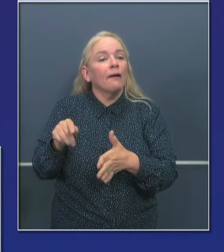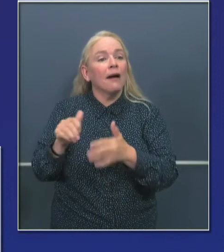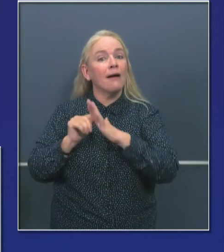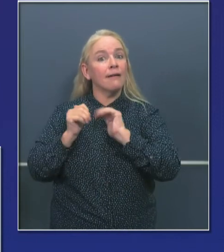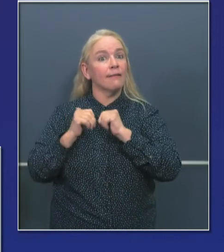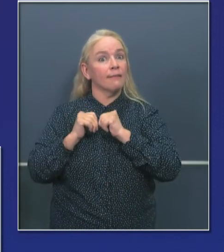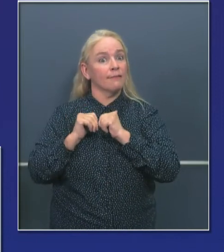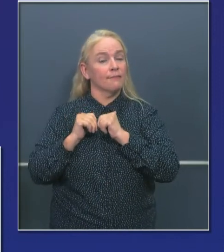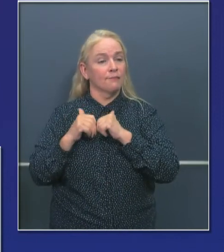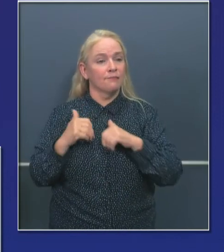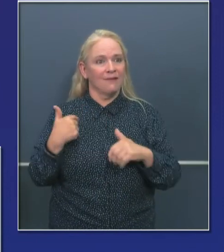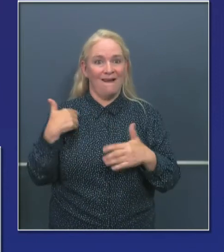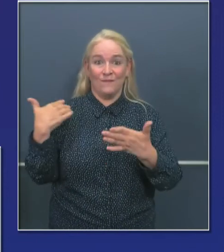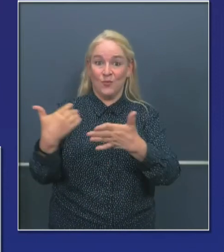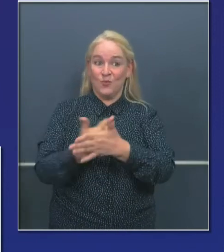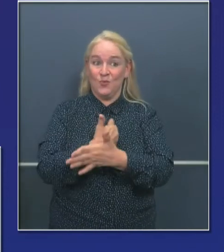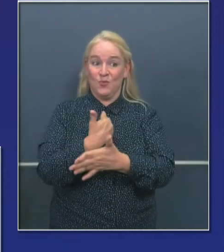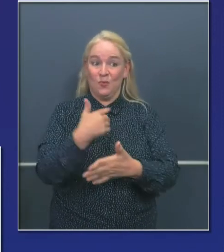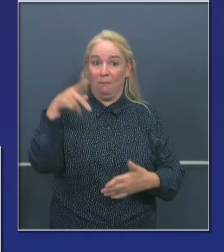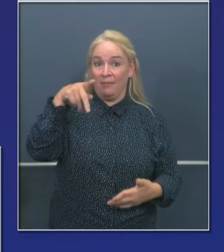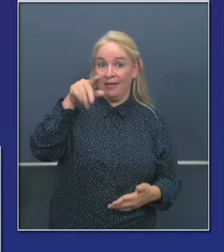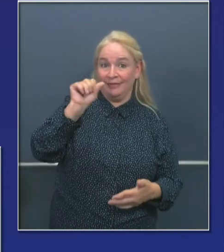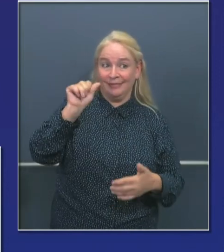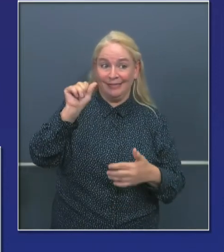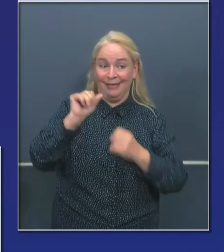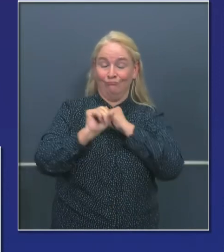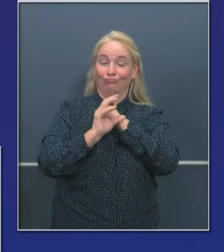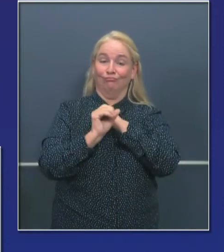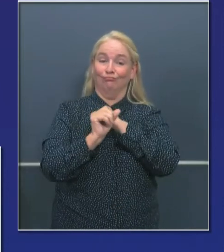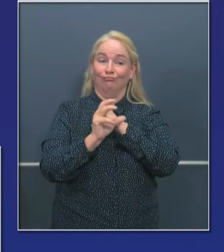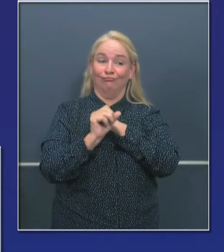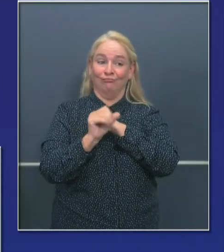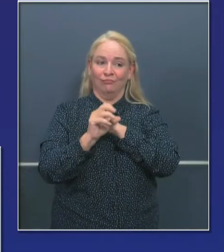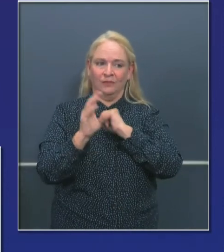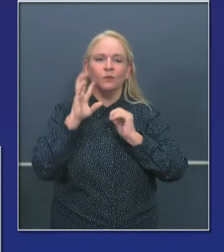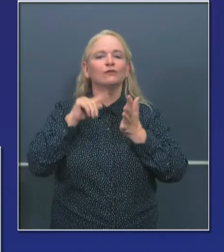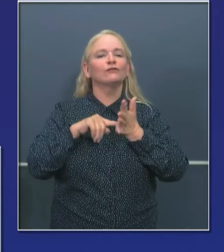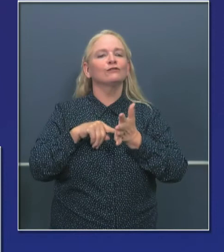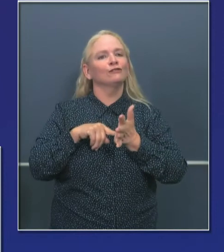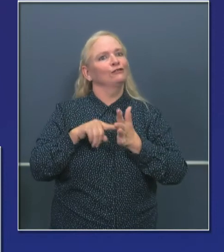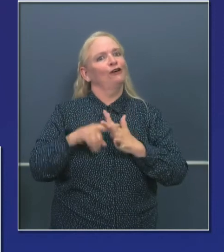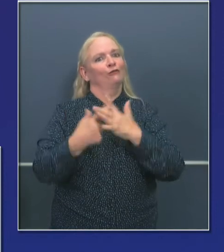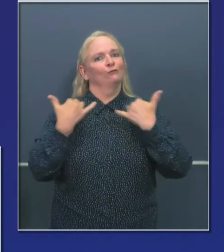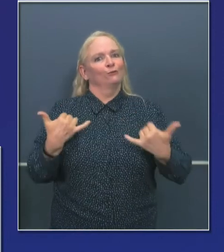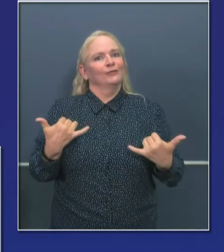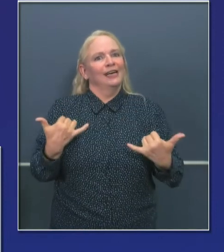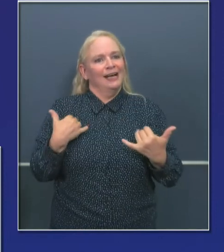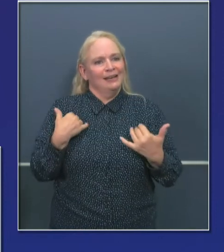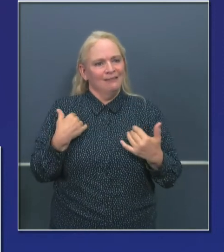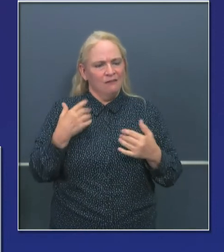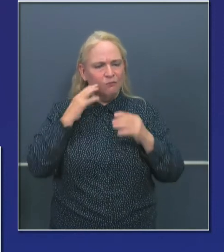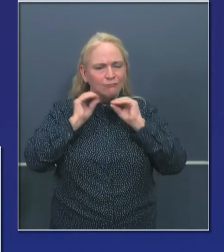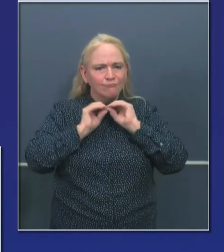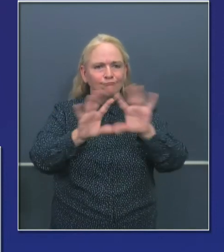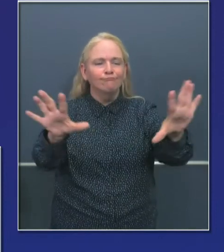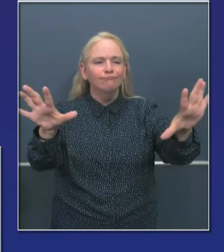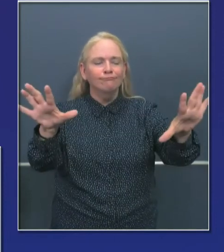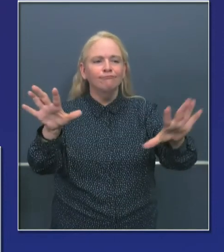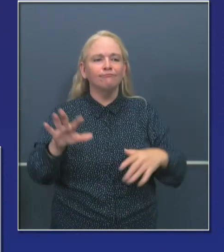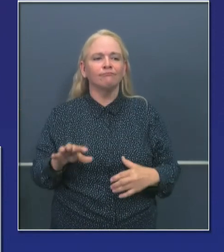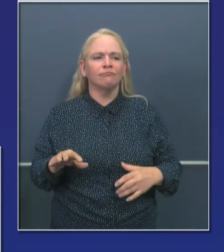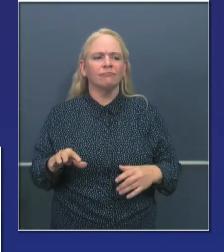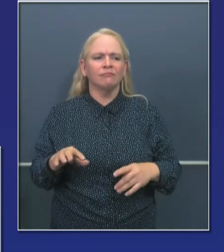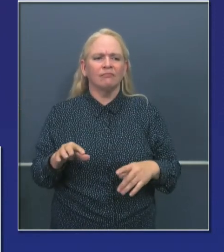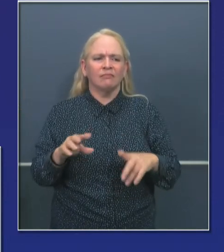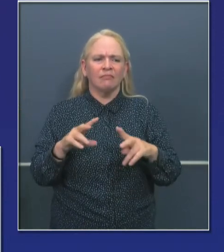launching a major public awareness campaign, announcing it formally today, launching it formally today, that is much more